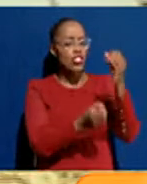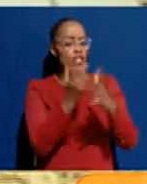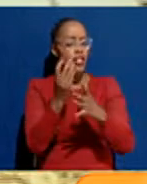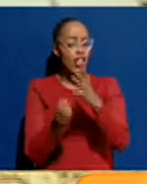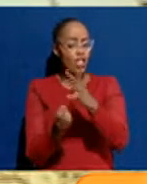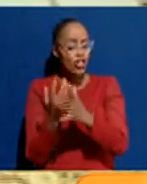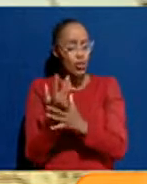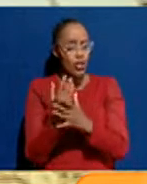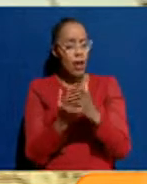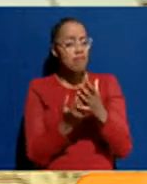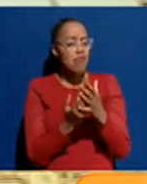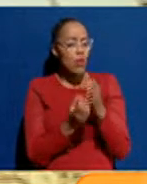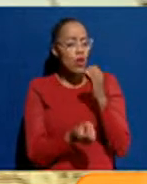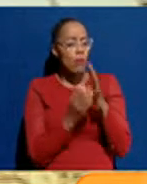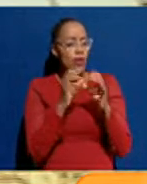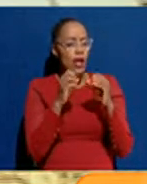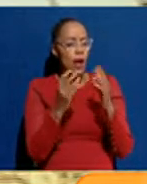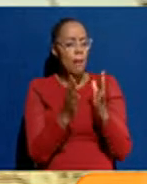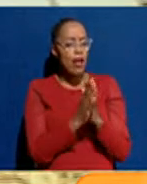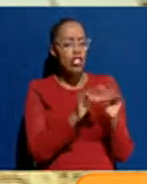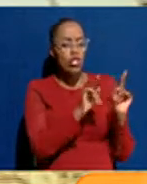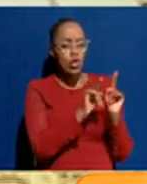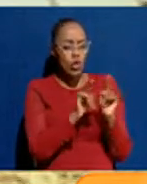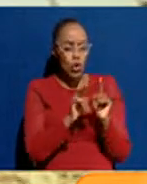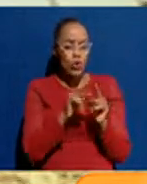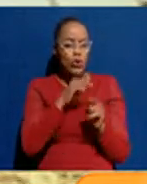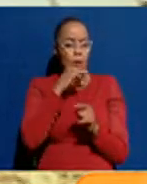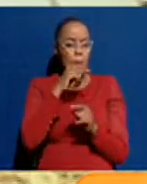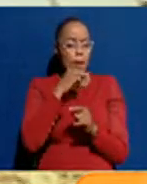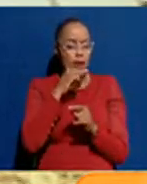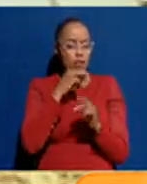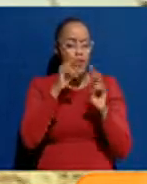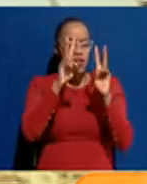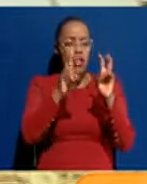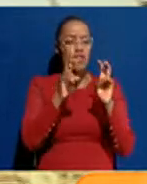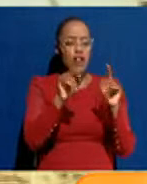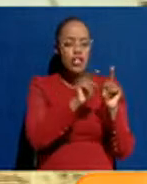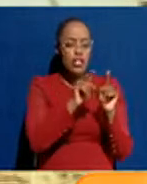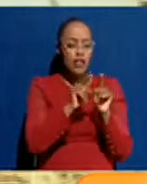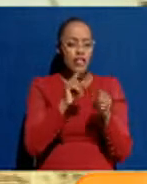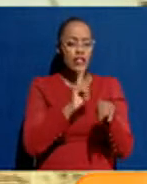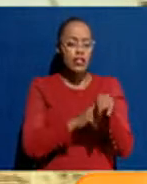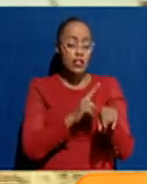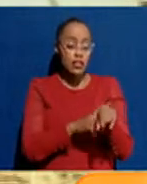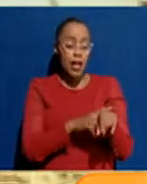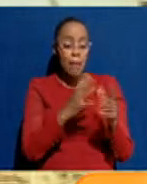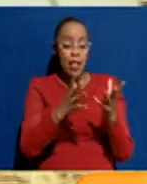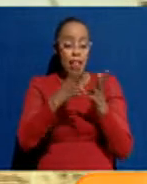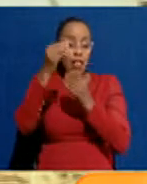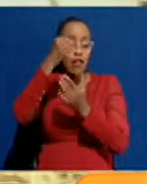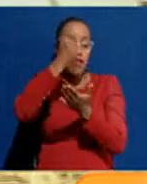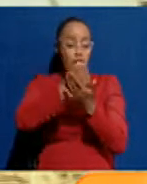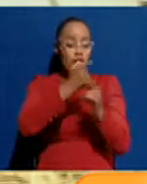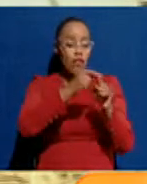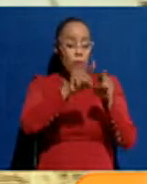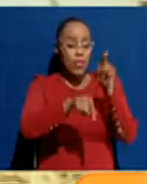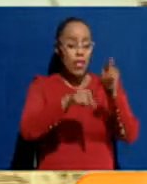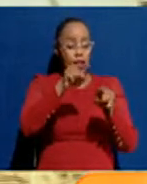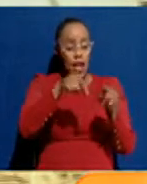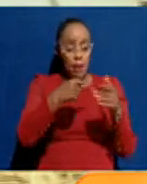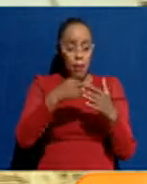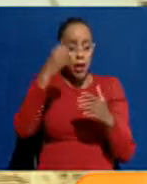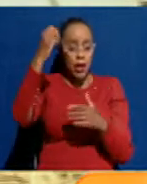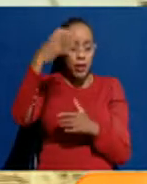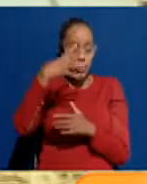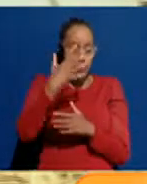produce. Mm-hmm. And this is, again, like I did mention, mm-hmm. the issue of variable. Like when I came from my office, out of the variable energy resources, I'm talking about